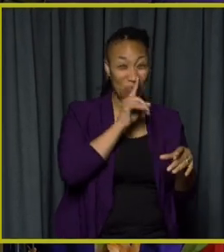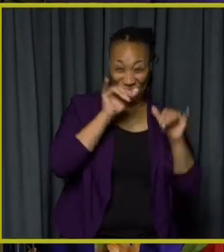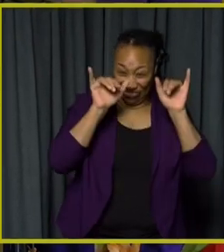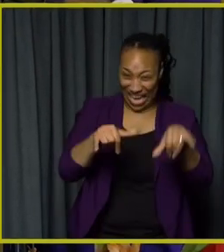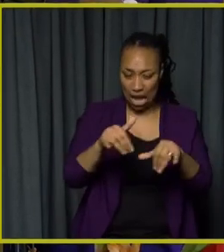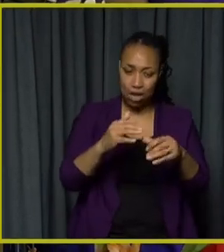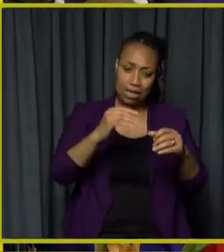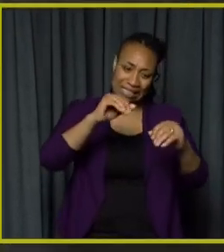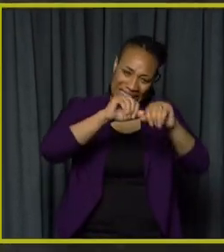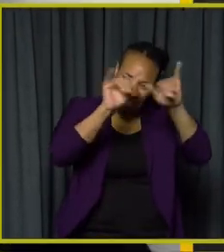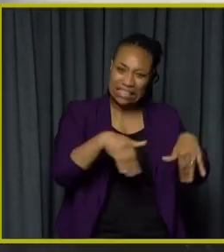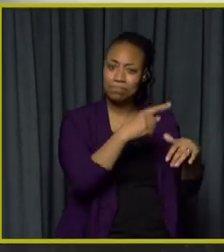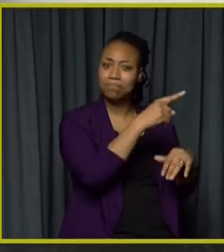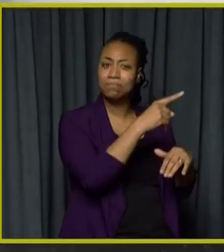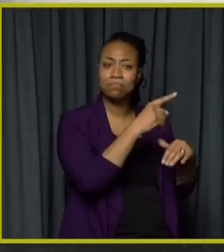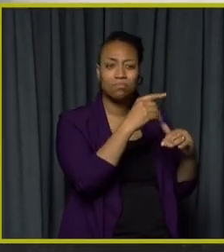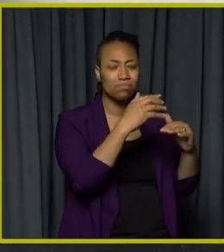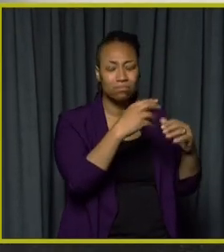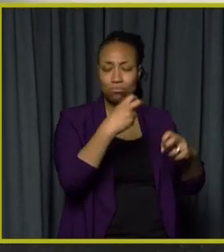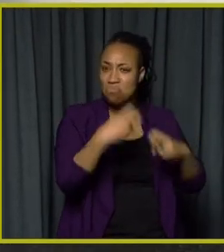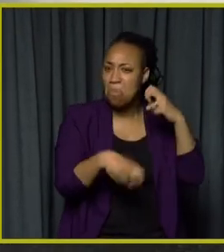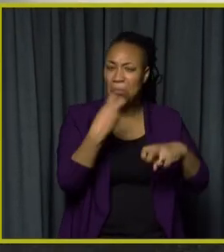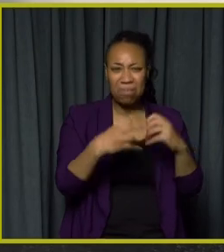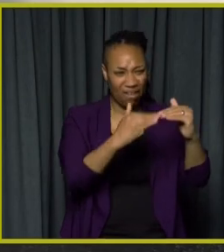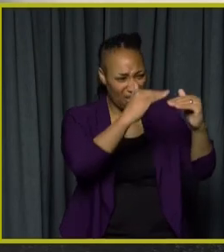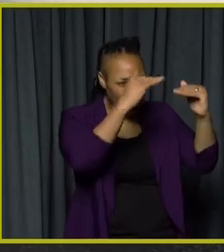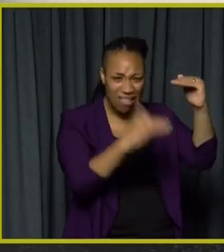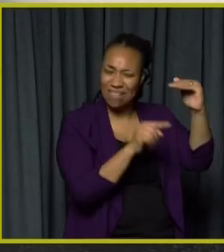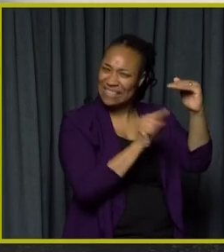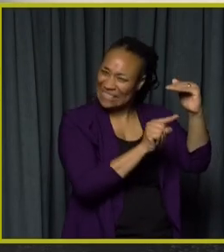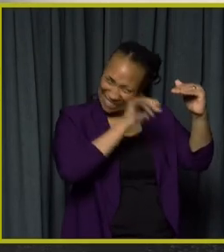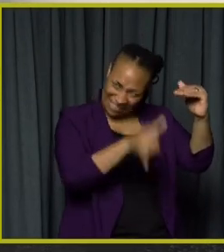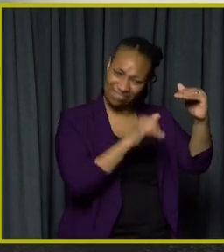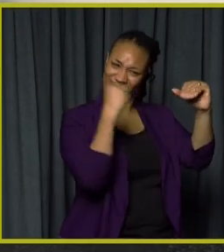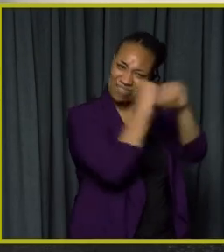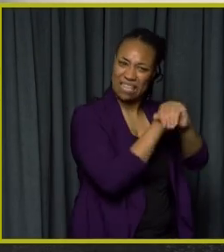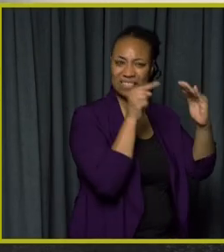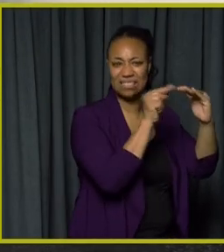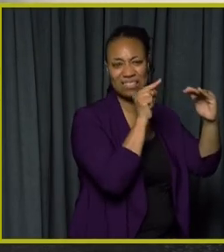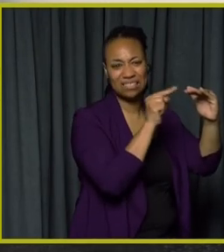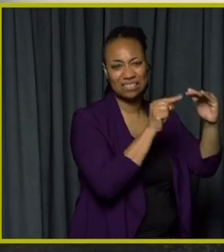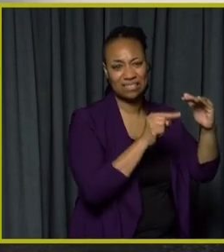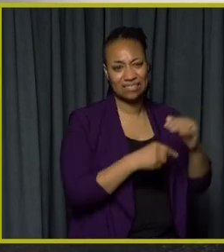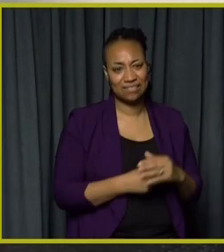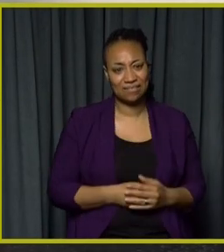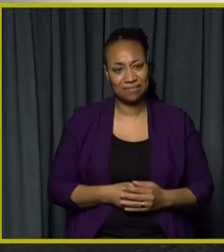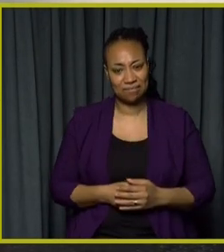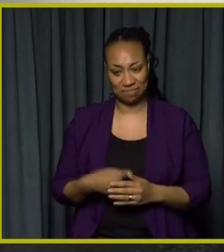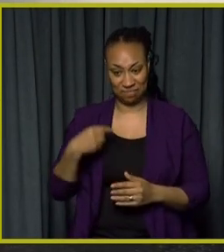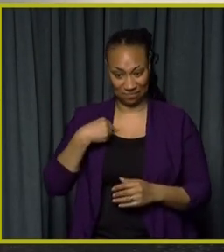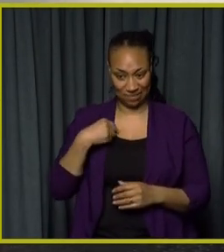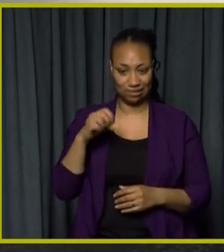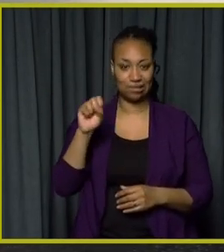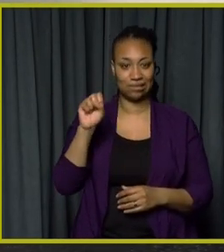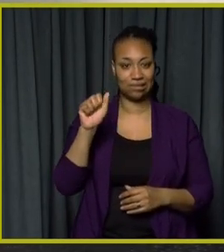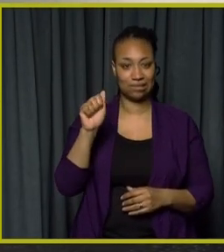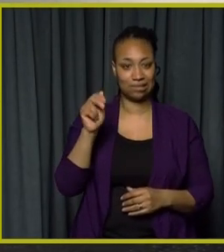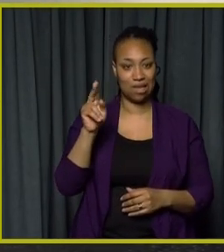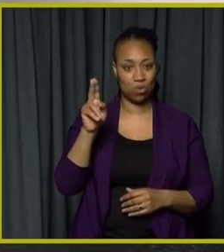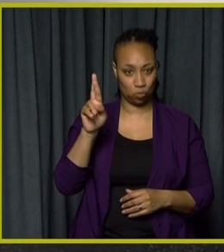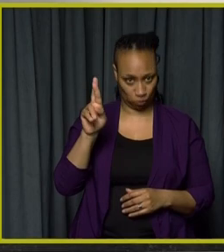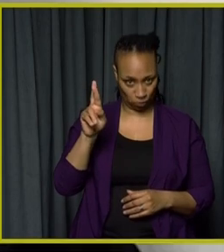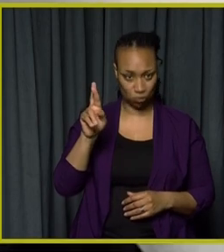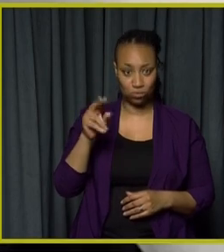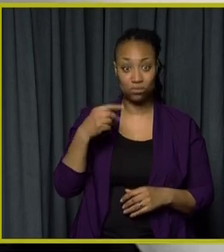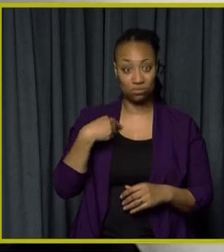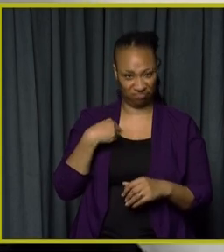solution. My name is Saru Jayaraman. I've been fighting to raise wages and working conditions in the restaurant and service sector for the